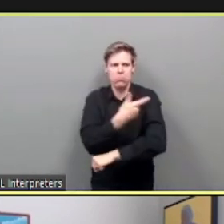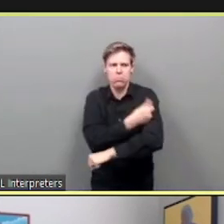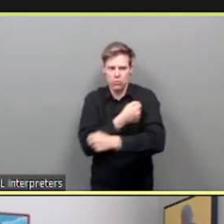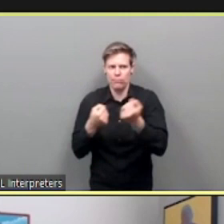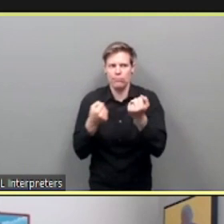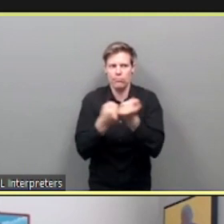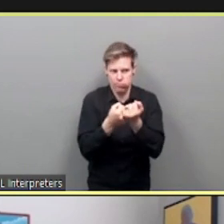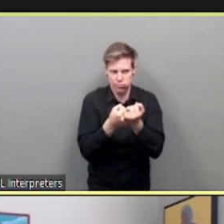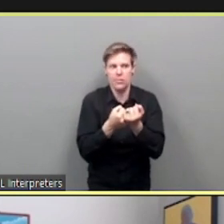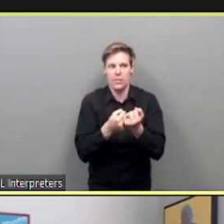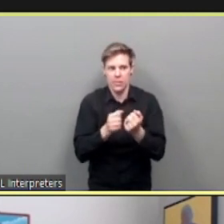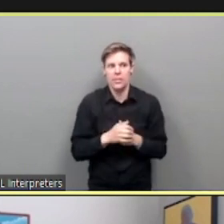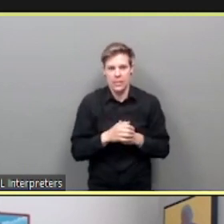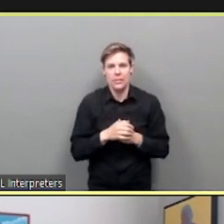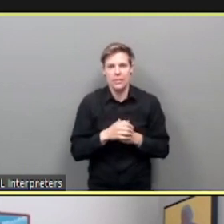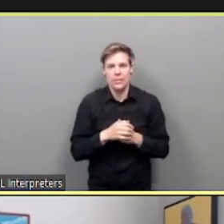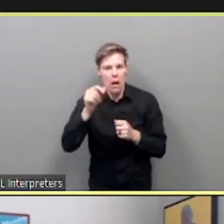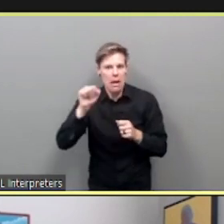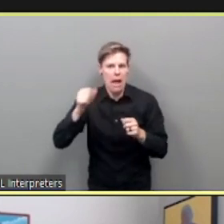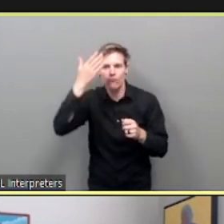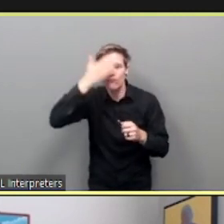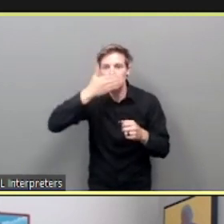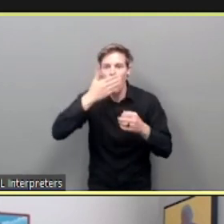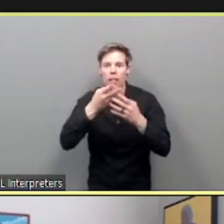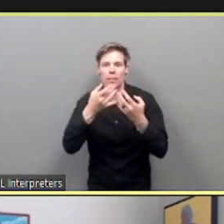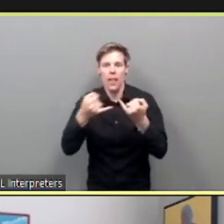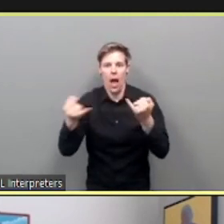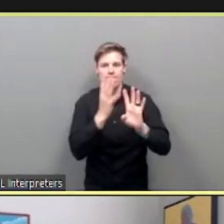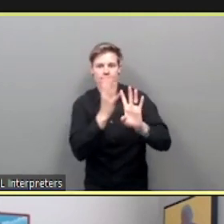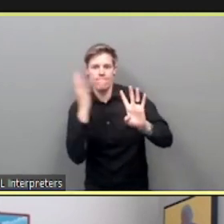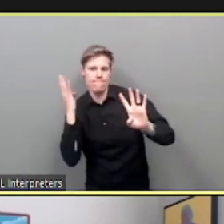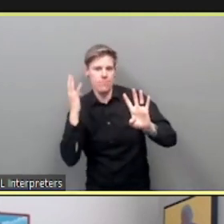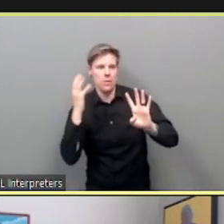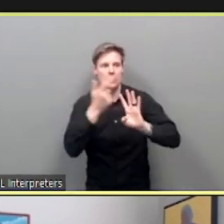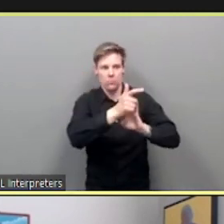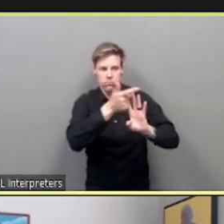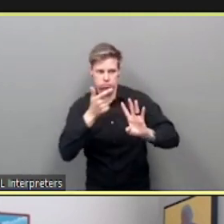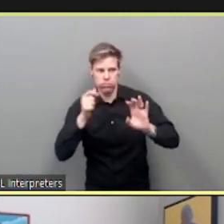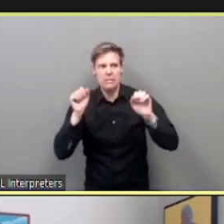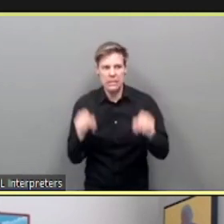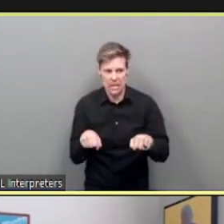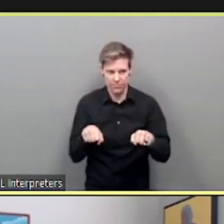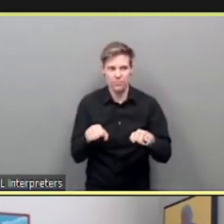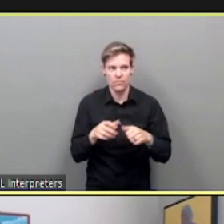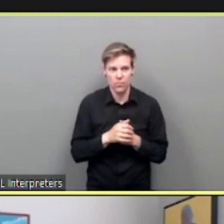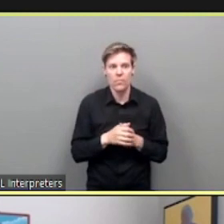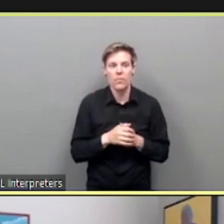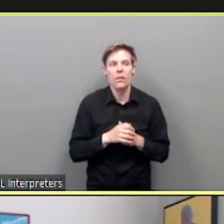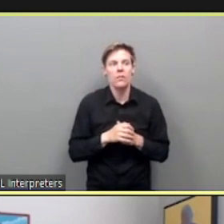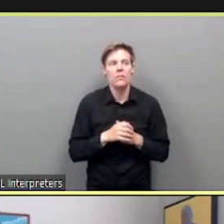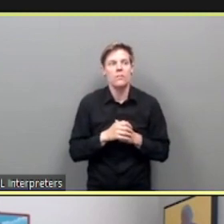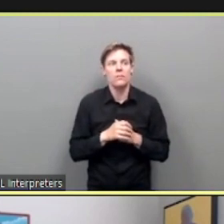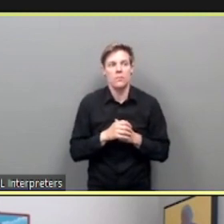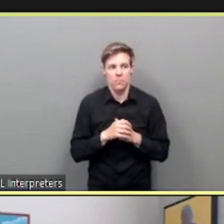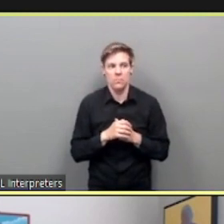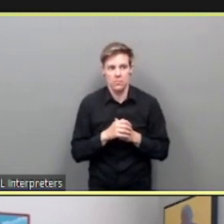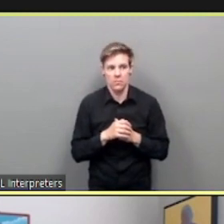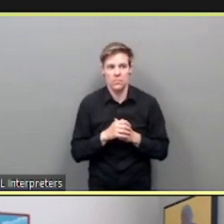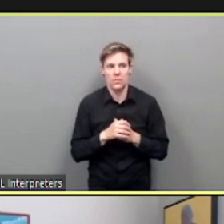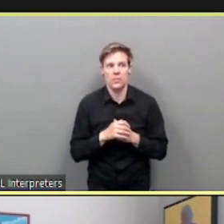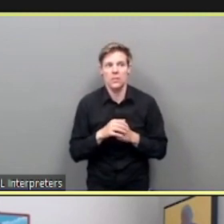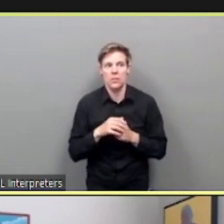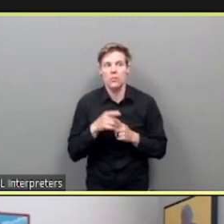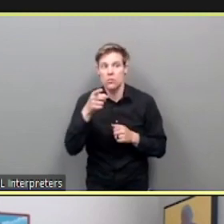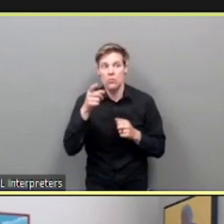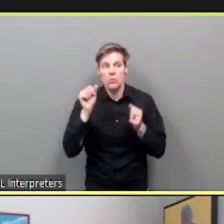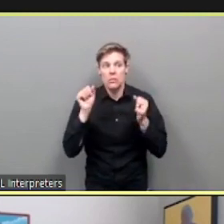for COVID. And we did add substance use disorders because that's a recent medical condition that the CDC added